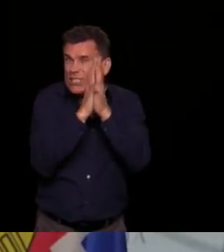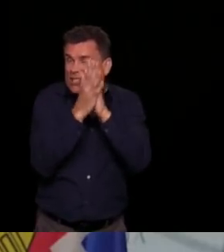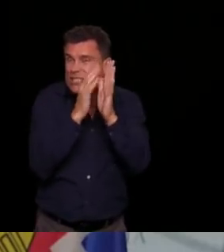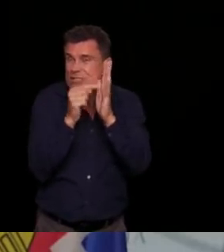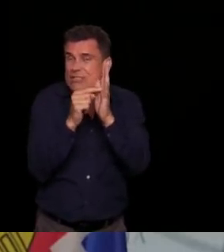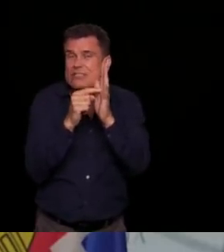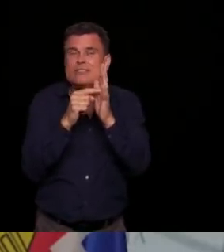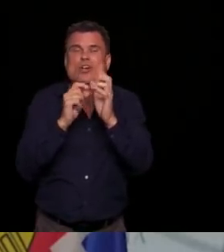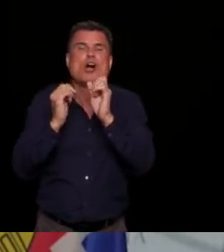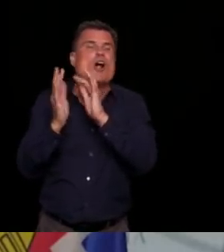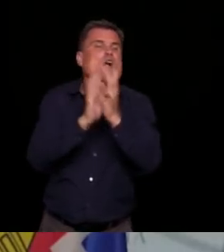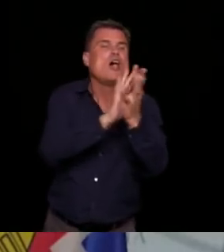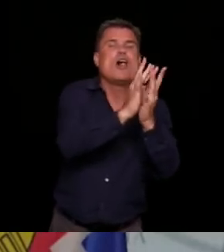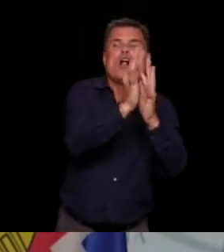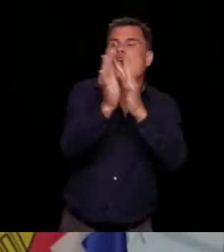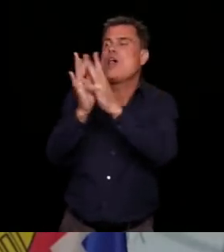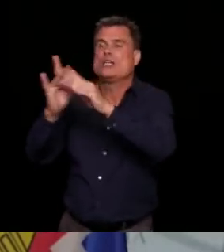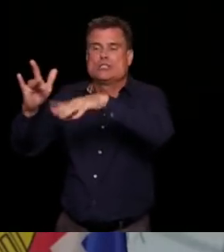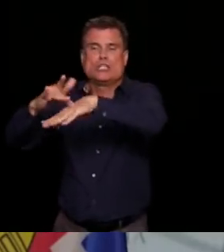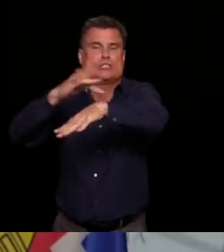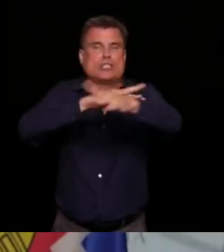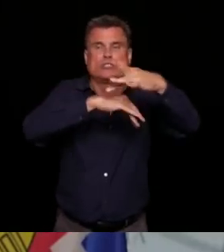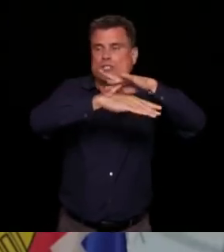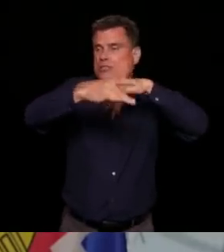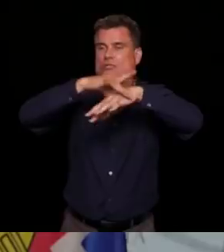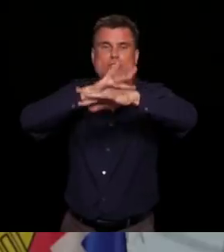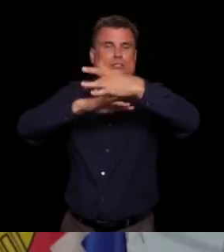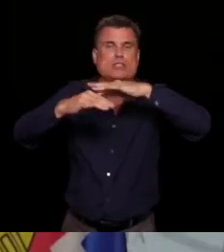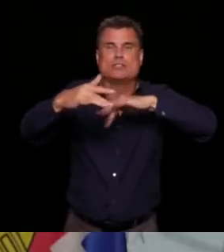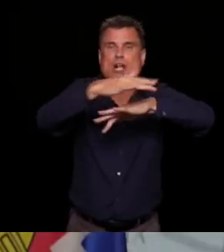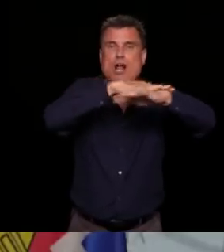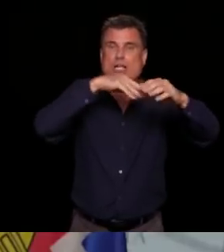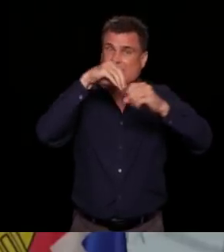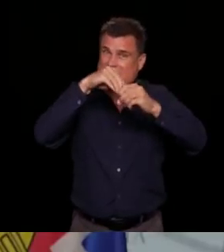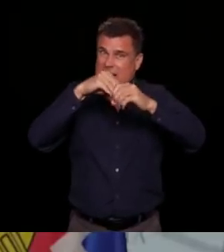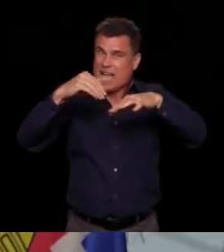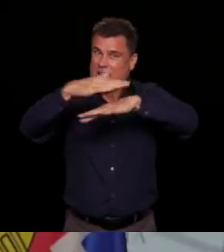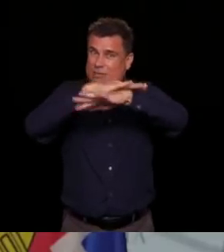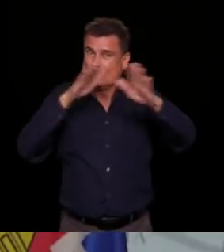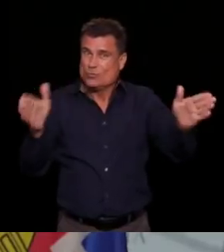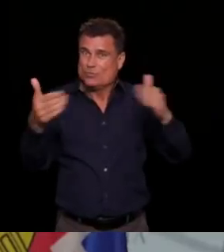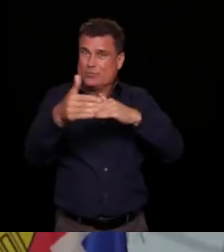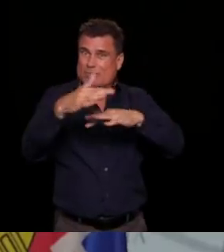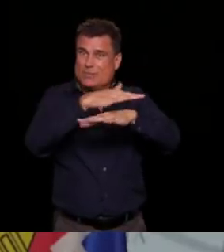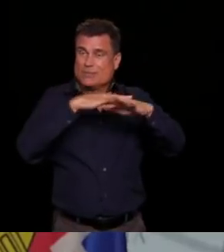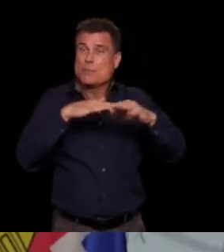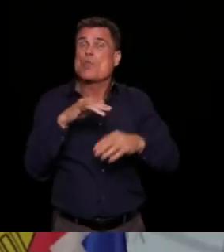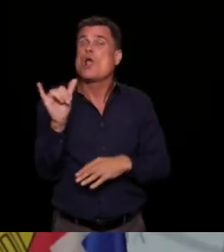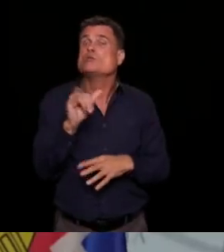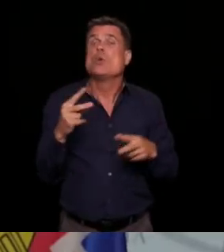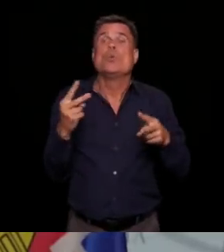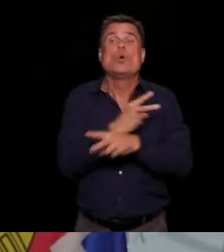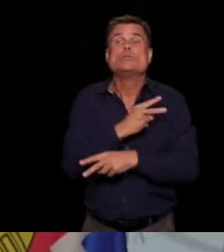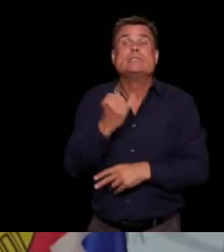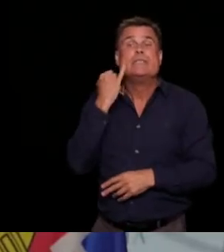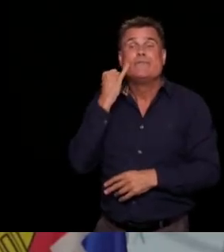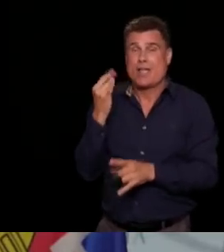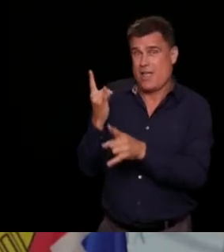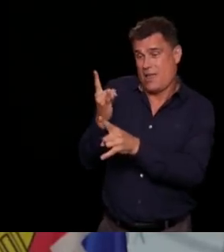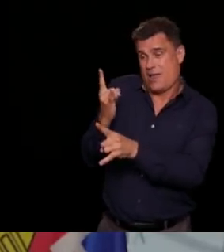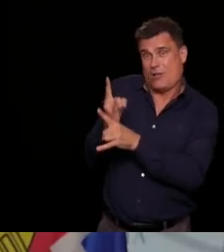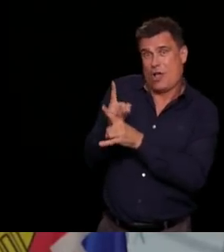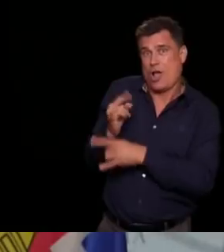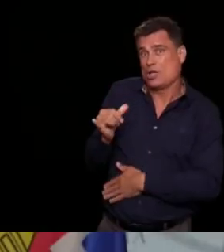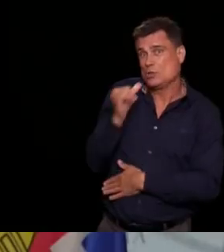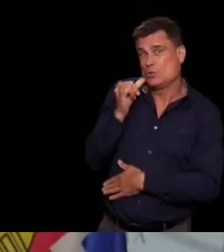they are interacting quite a bit or are touching many things, and especially if some of the behaviors are altered by alcohol.